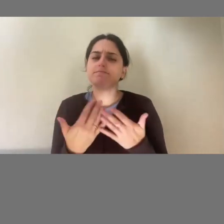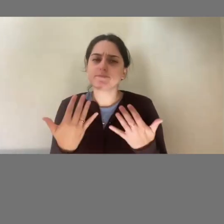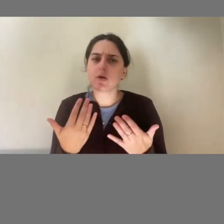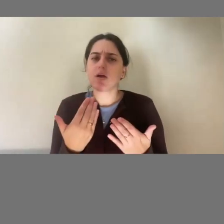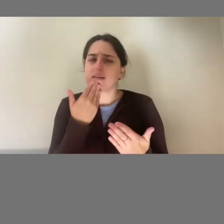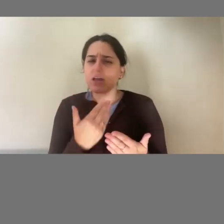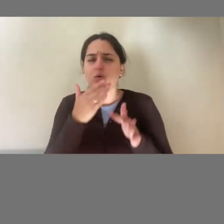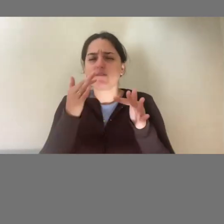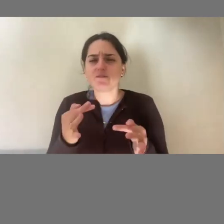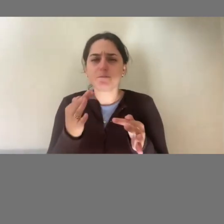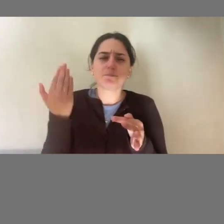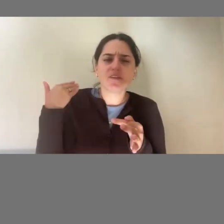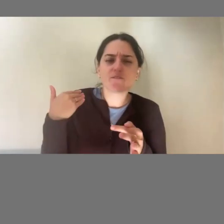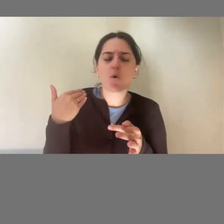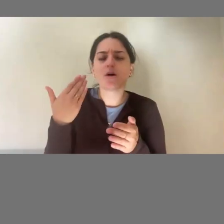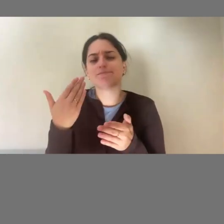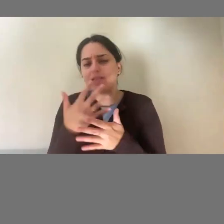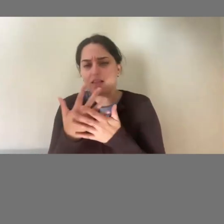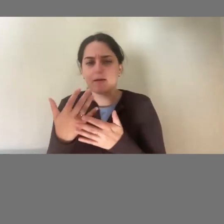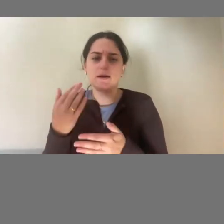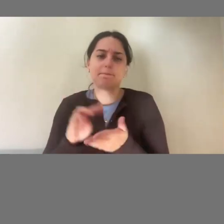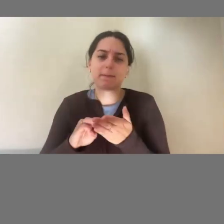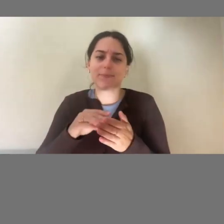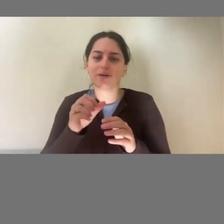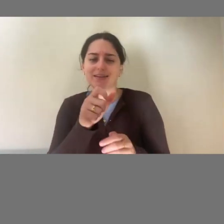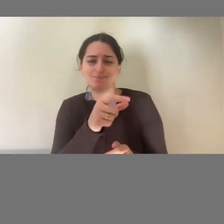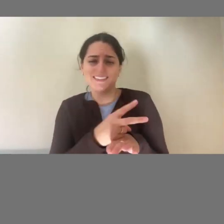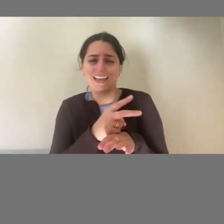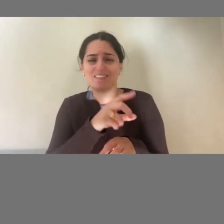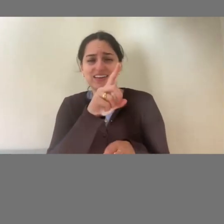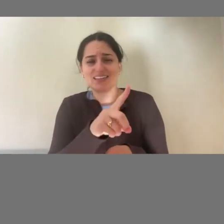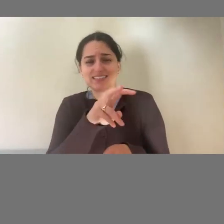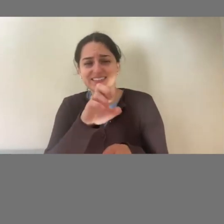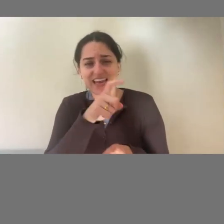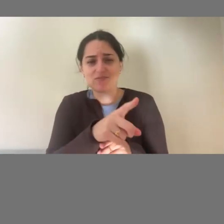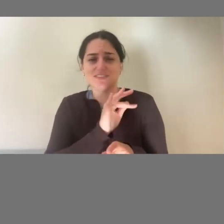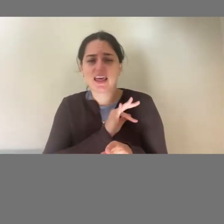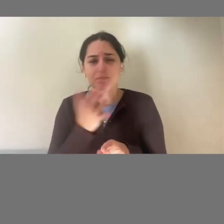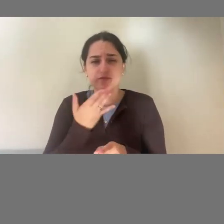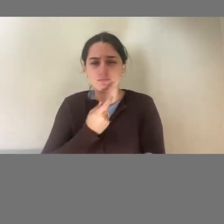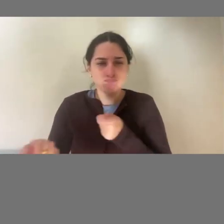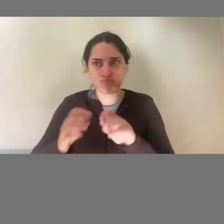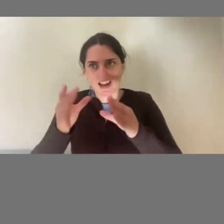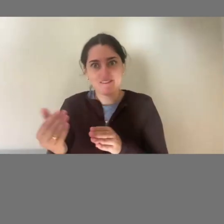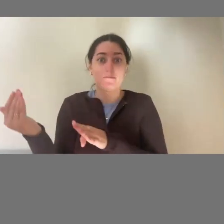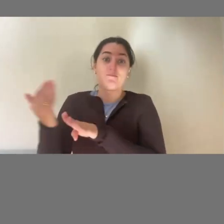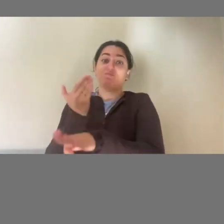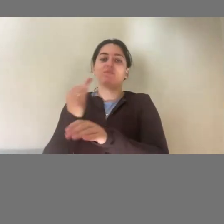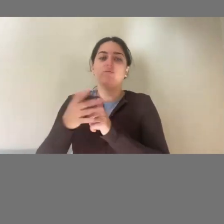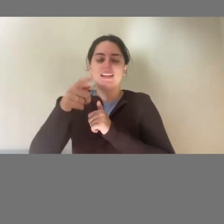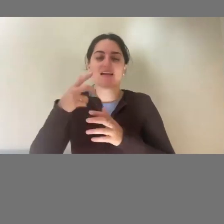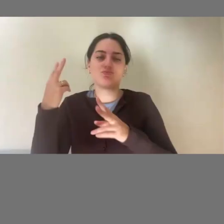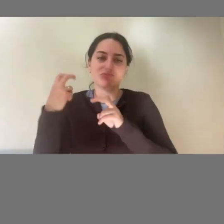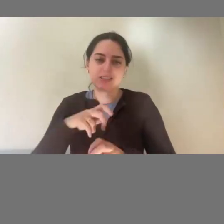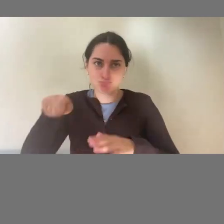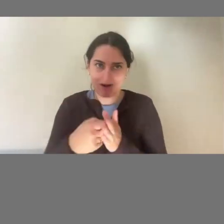staff mentioned a number of times already, Dr. Damien Hazlett, who was instrumental in coordinating the earlier stages of this research project.